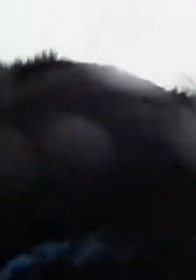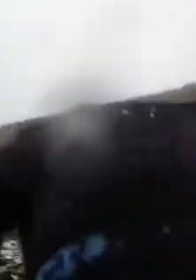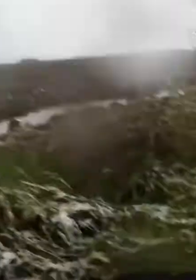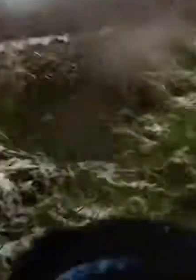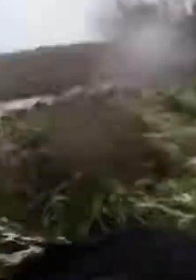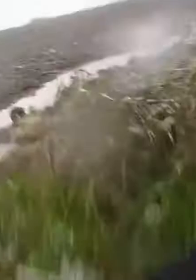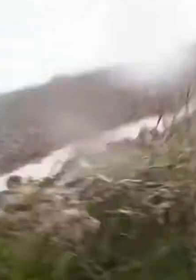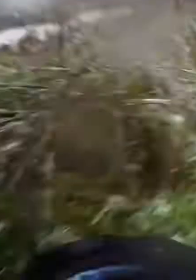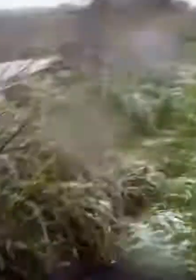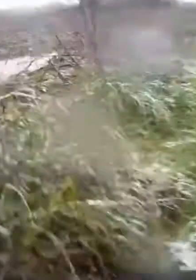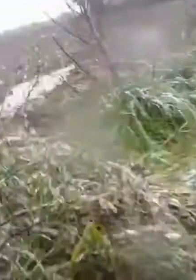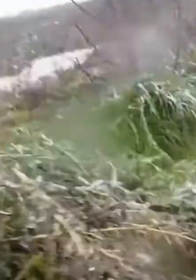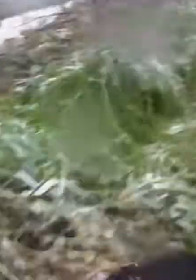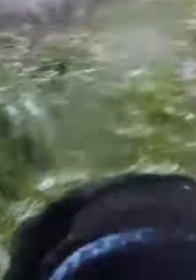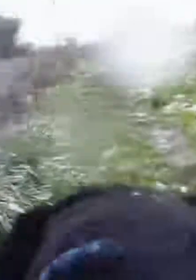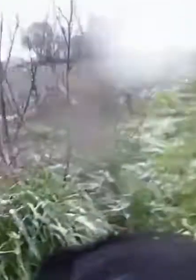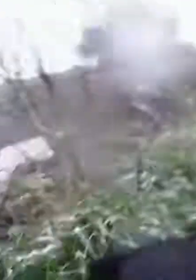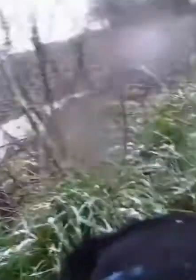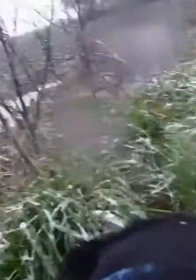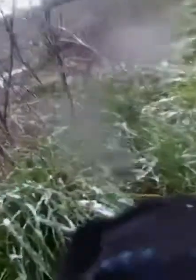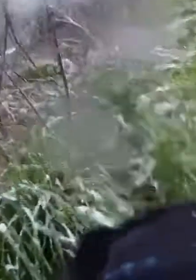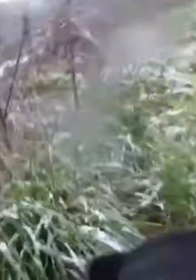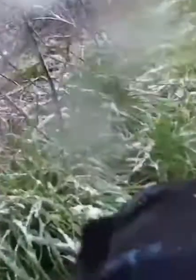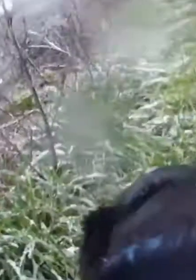distance? A big tree.